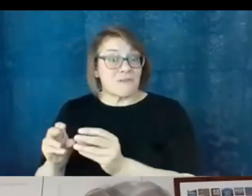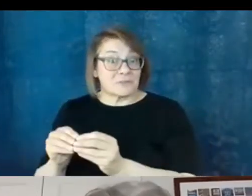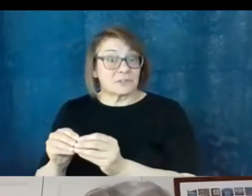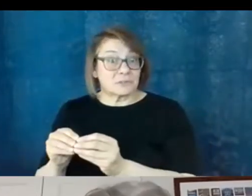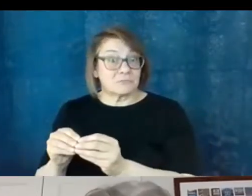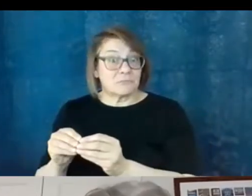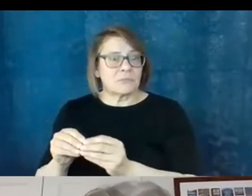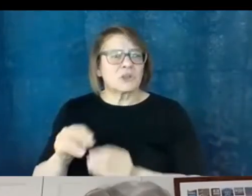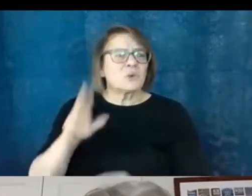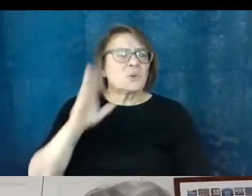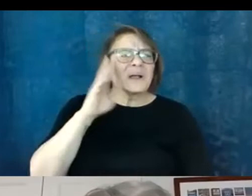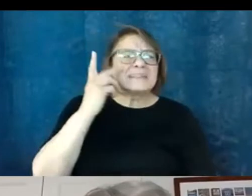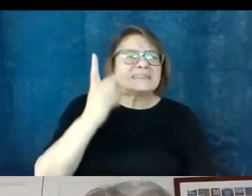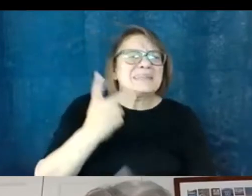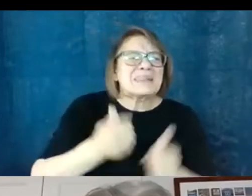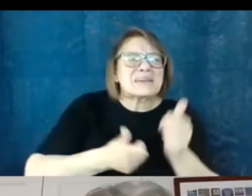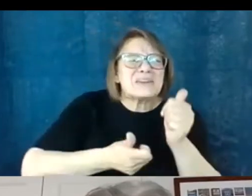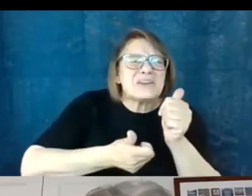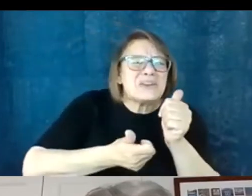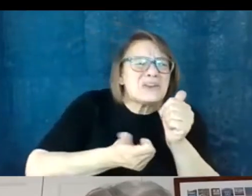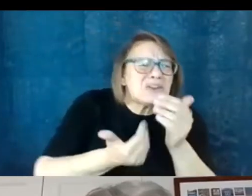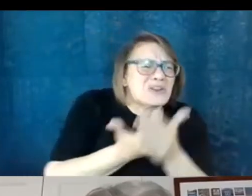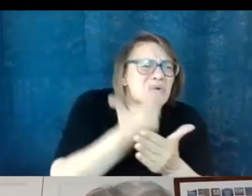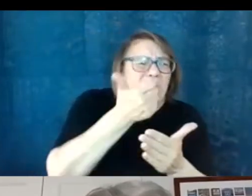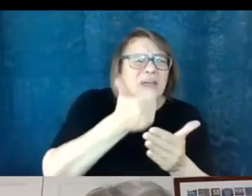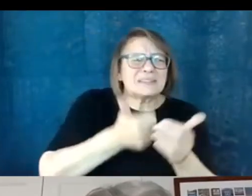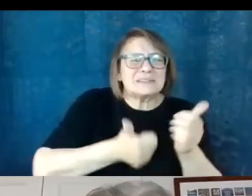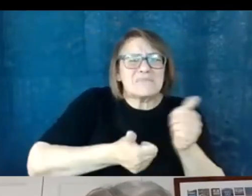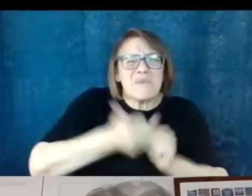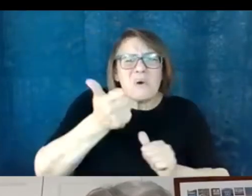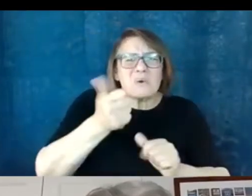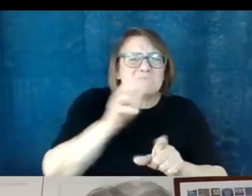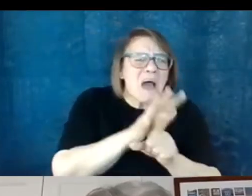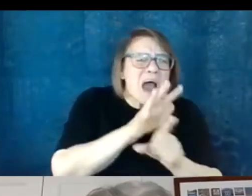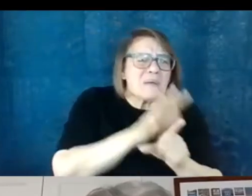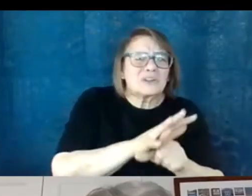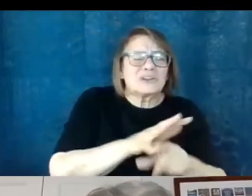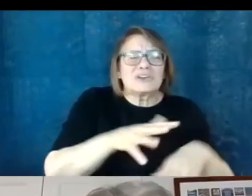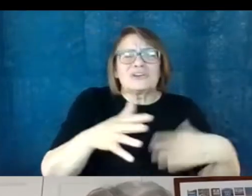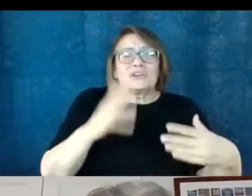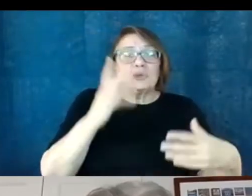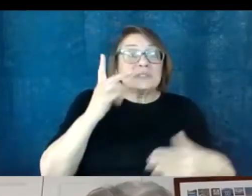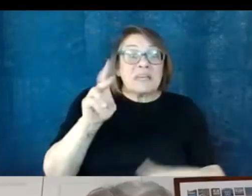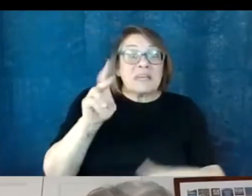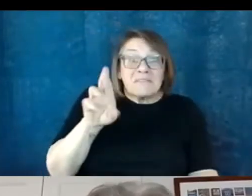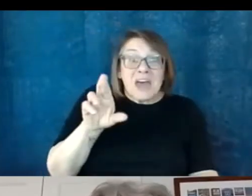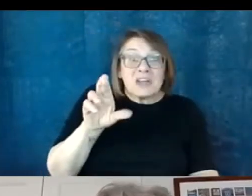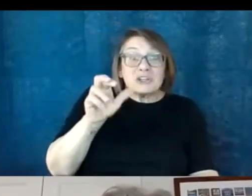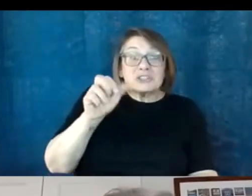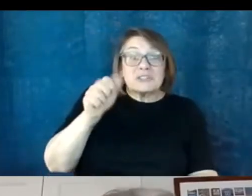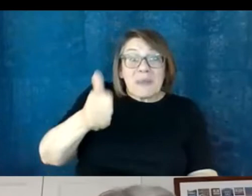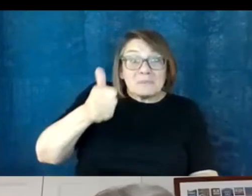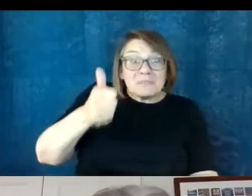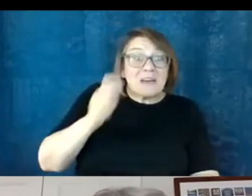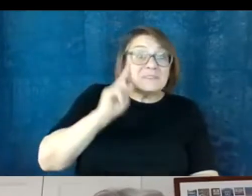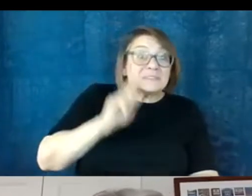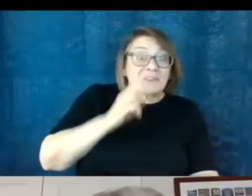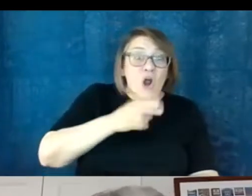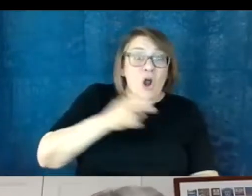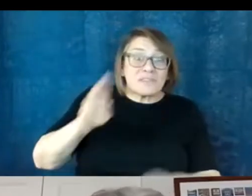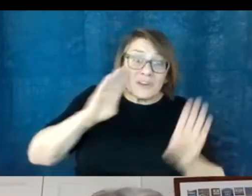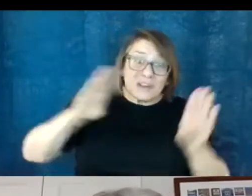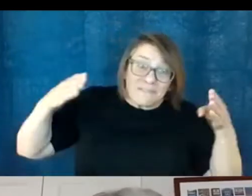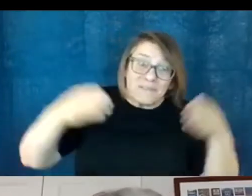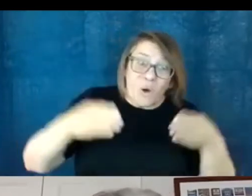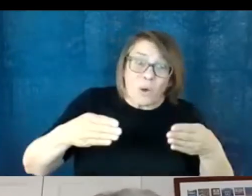the latest and the greatest. You'll see vendors that are, deaf and hard of hearing focused and not always